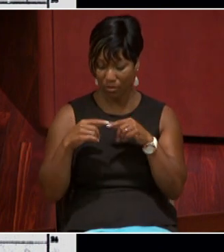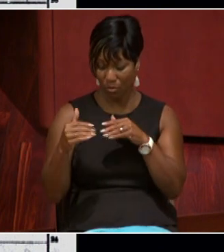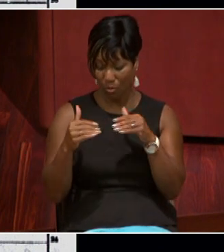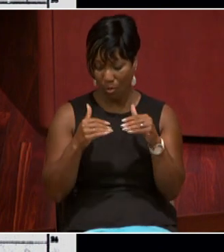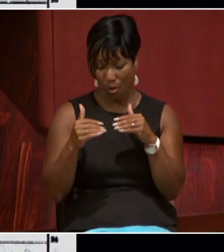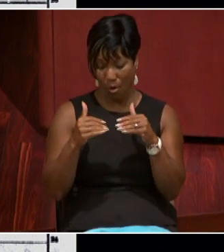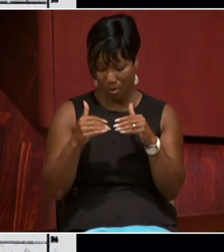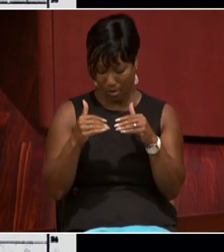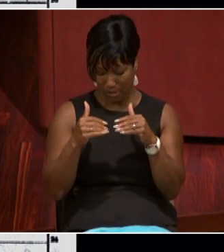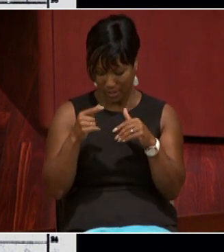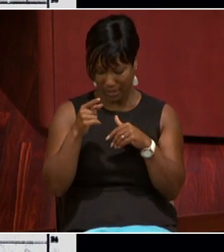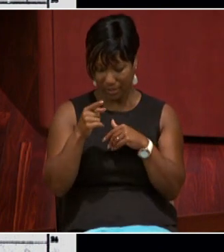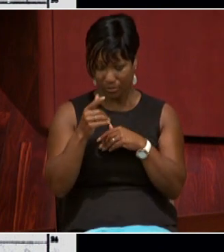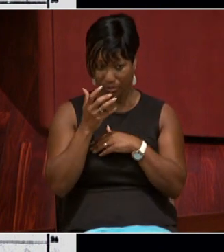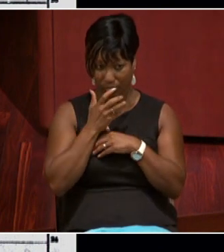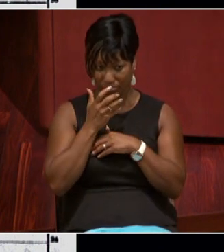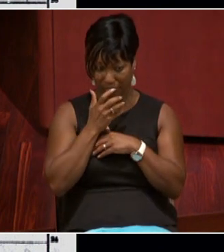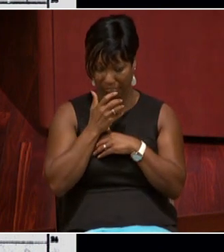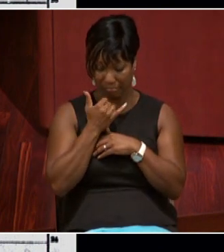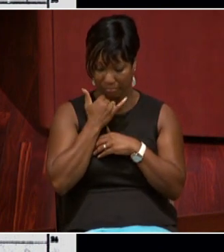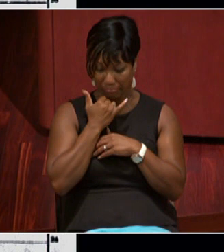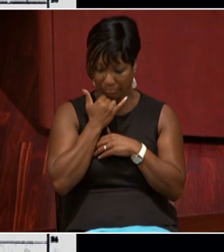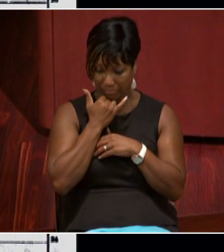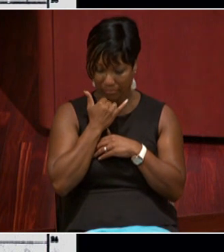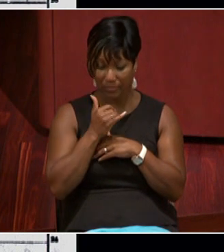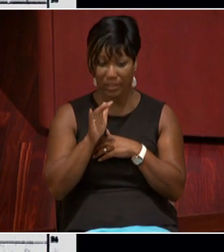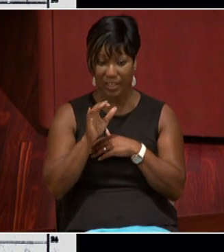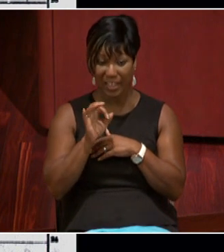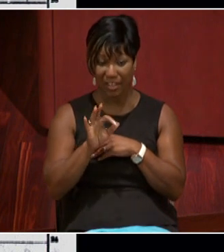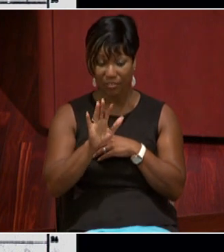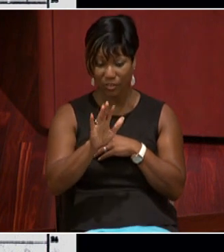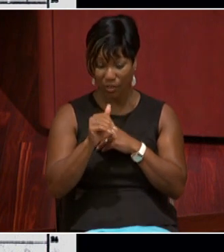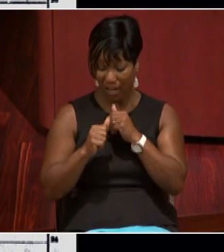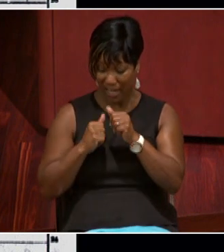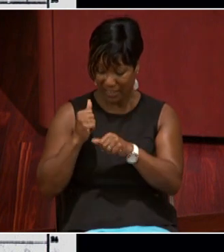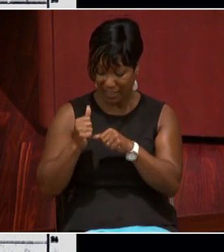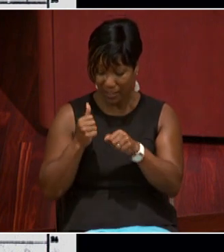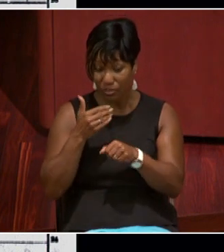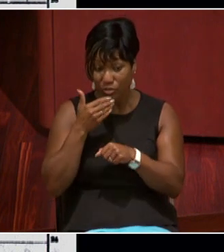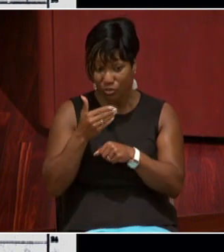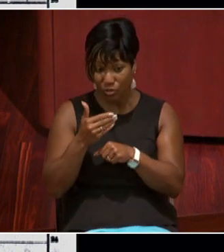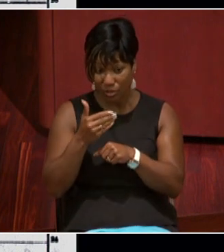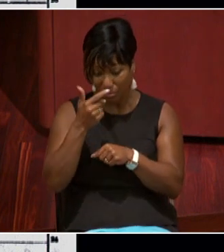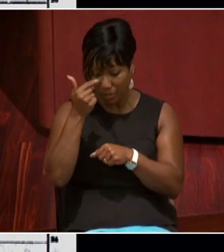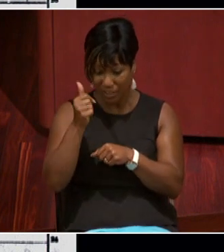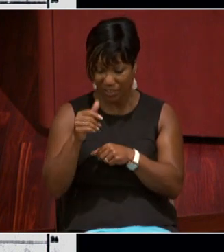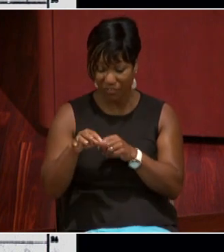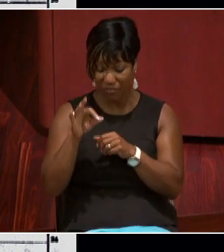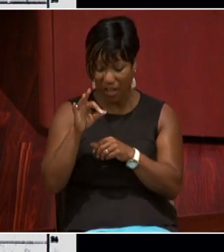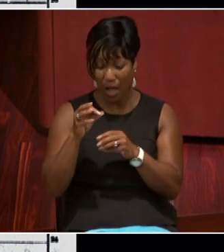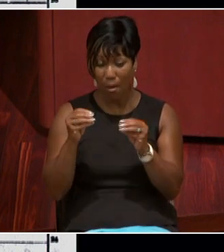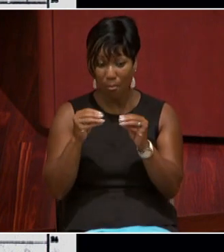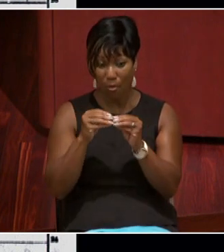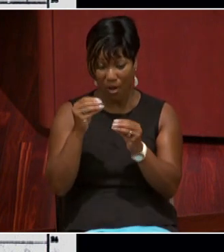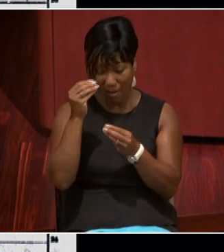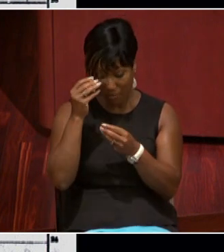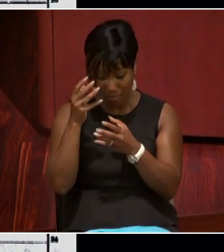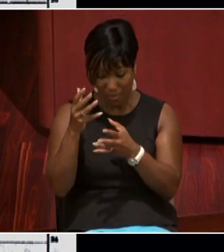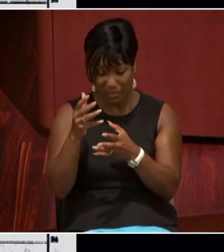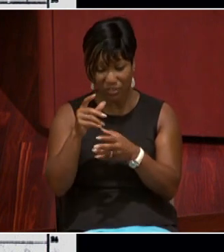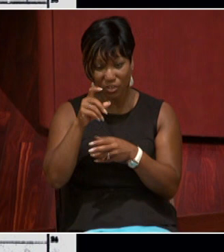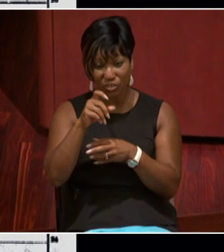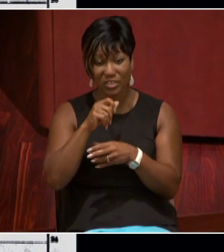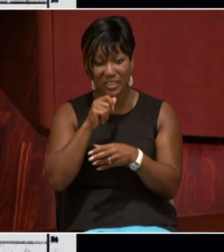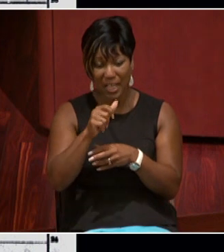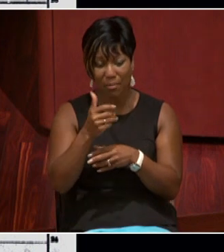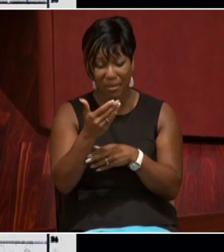So this is one of these oops moments where if this was your ancestor, that's a very good thing because you find additional information that's not even supposed to be on this